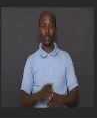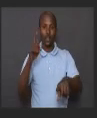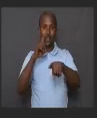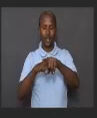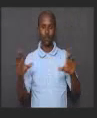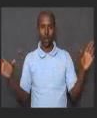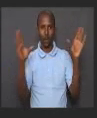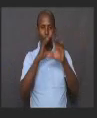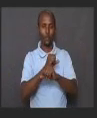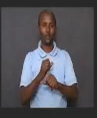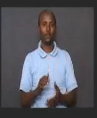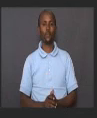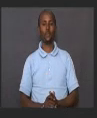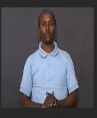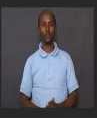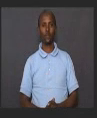Time's up.